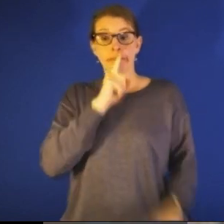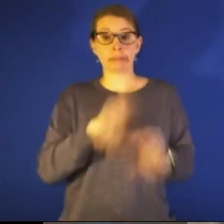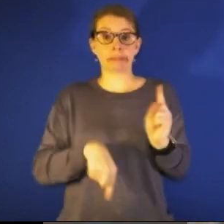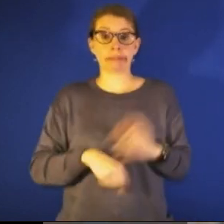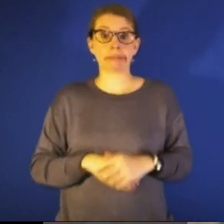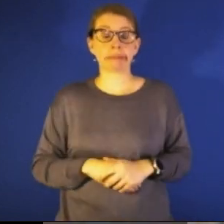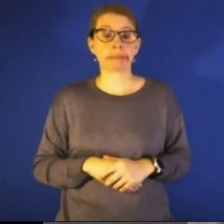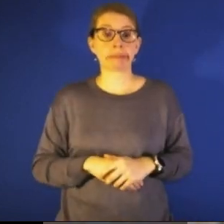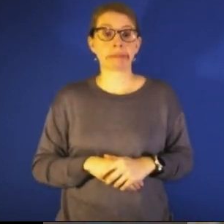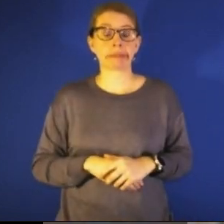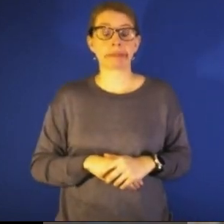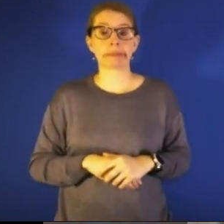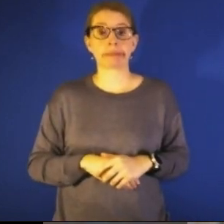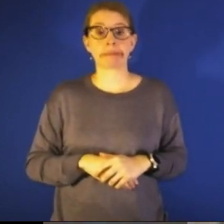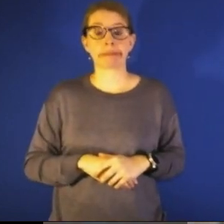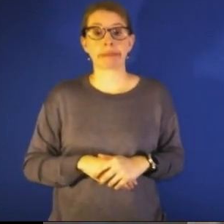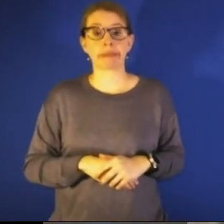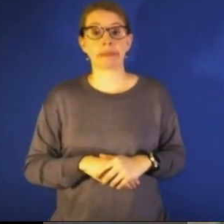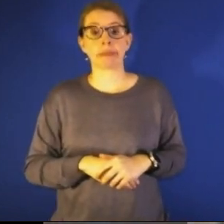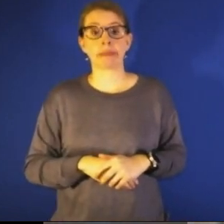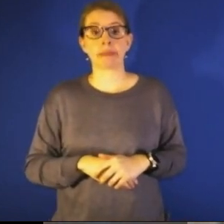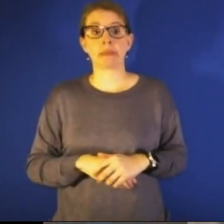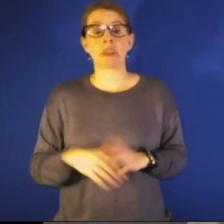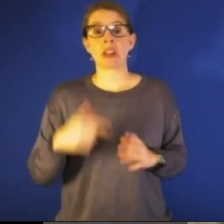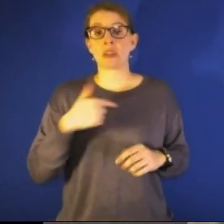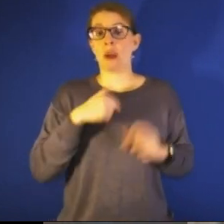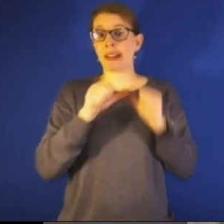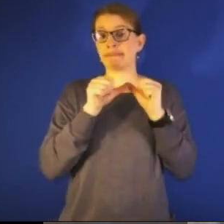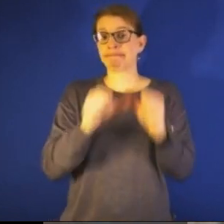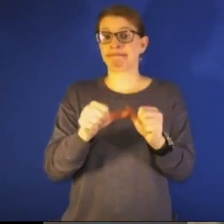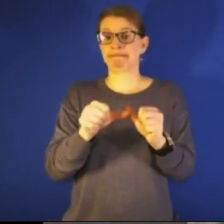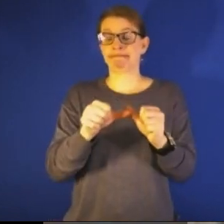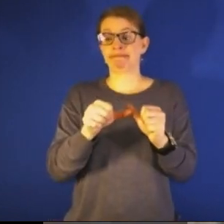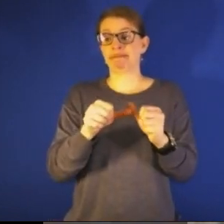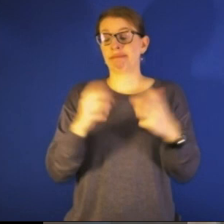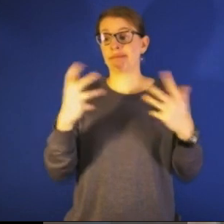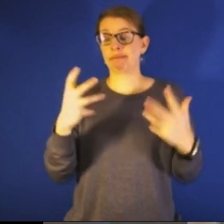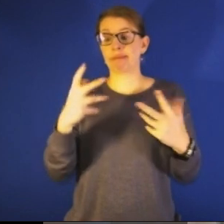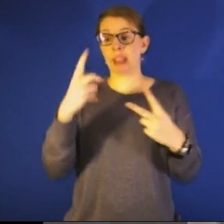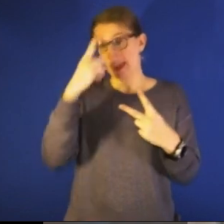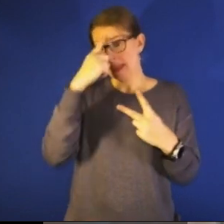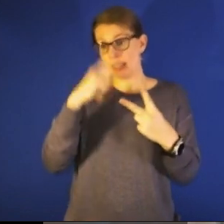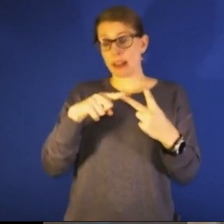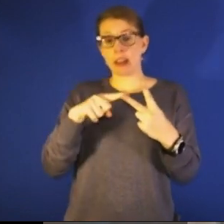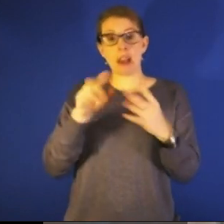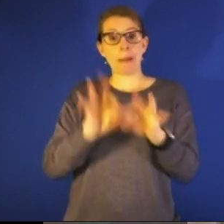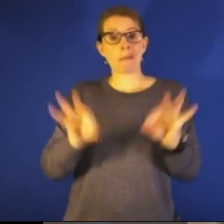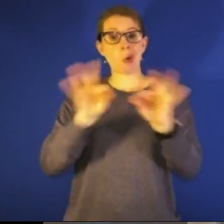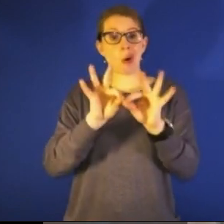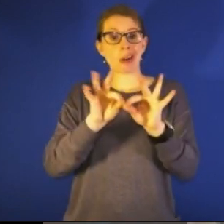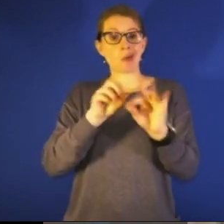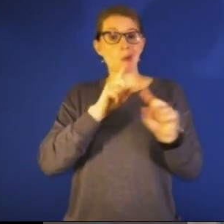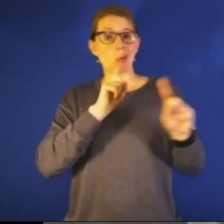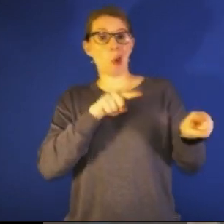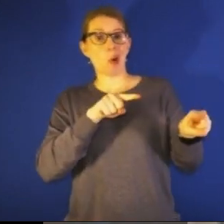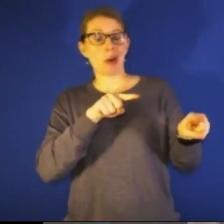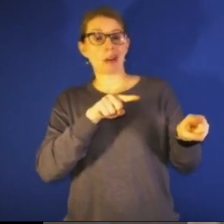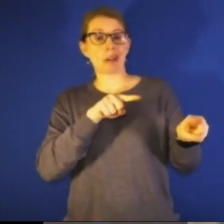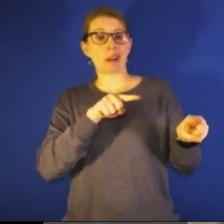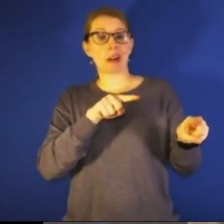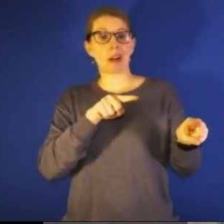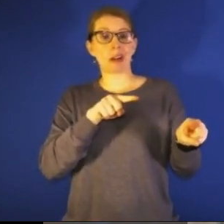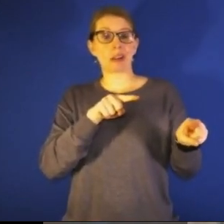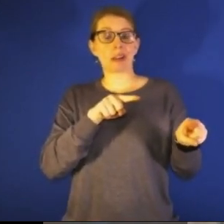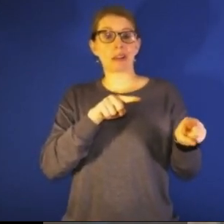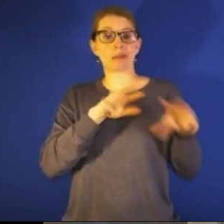So I continue to think that it's important to report that as a whole